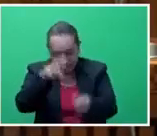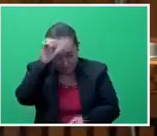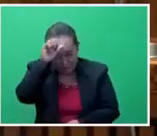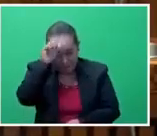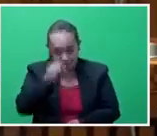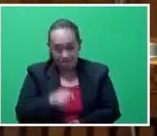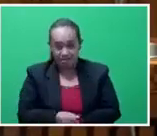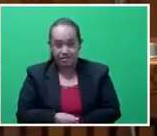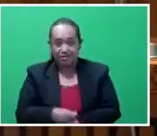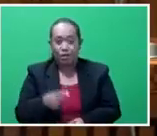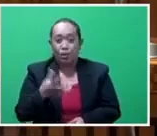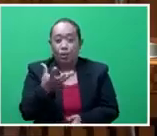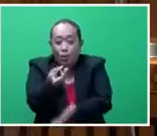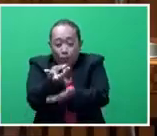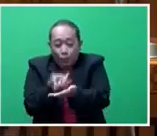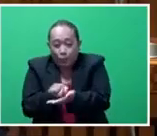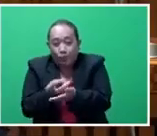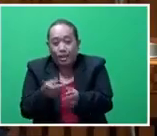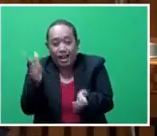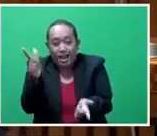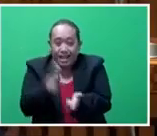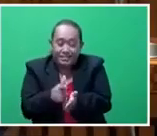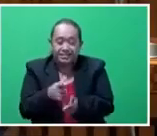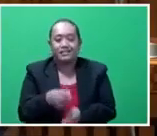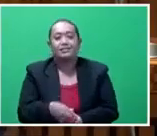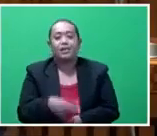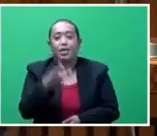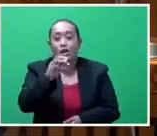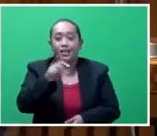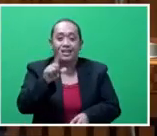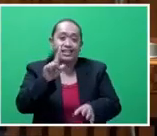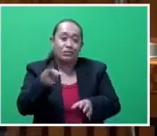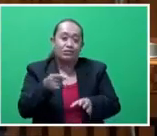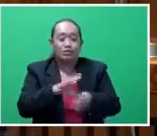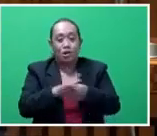than $30,000 a year. A total of